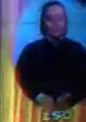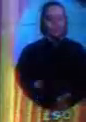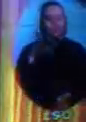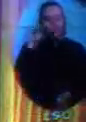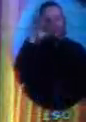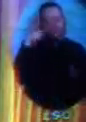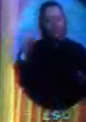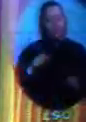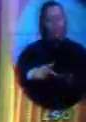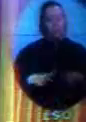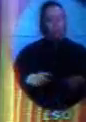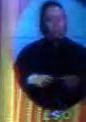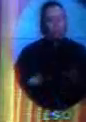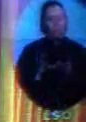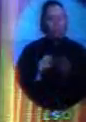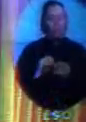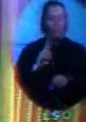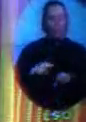Drummond.